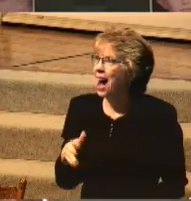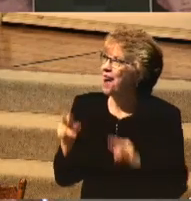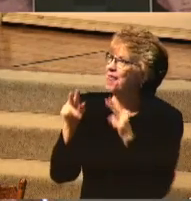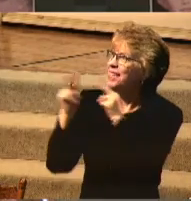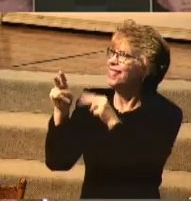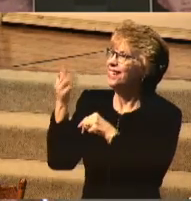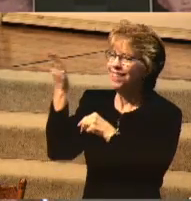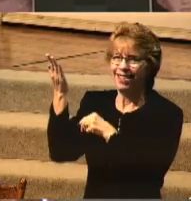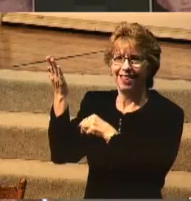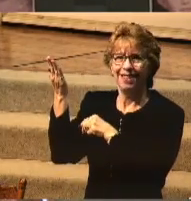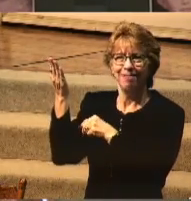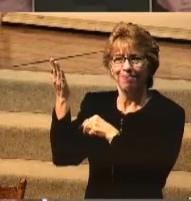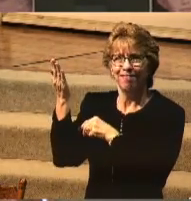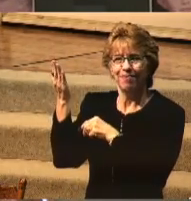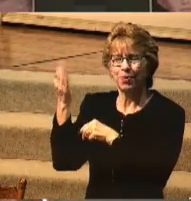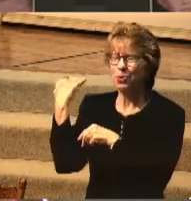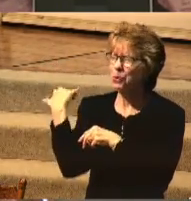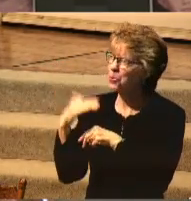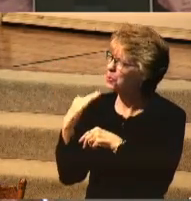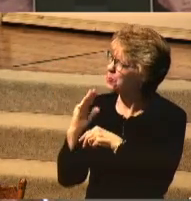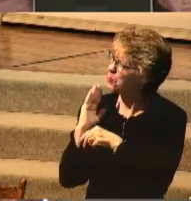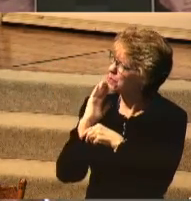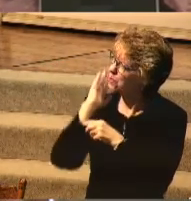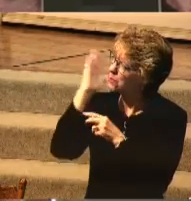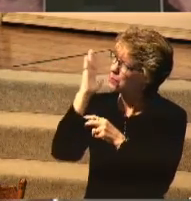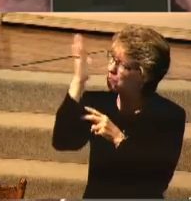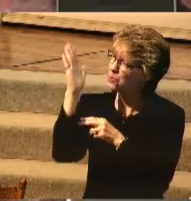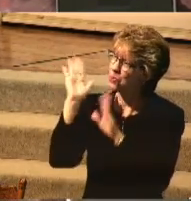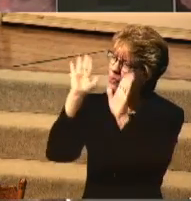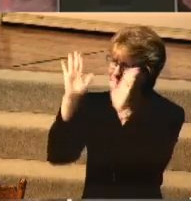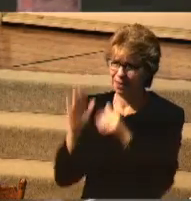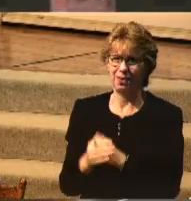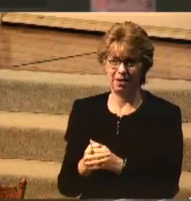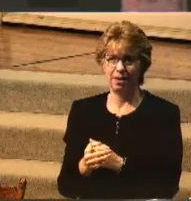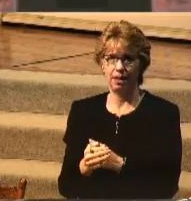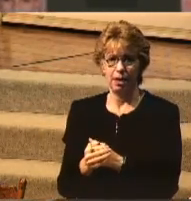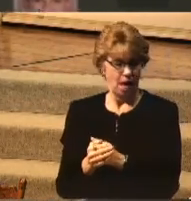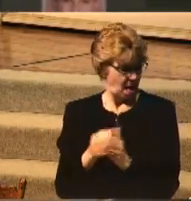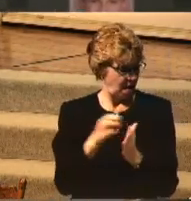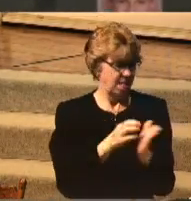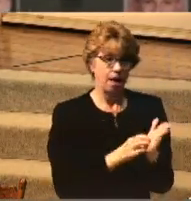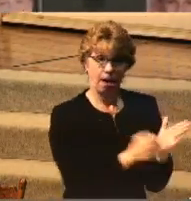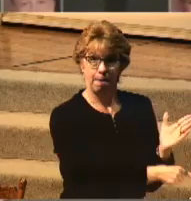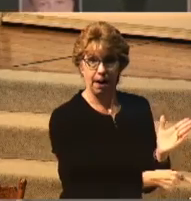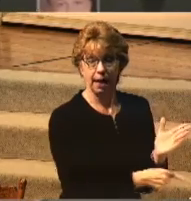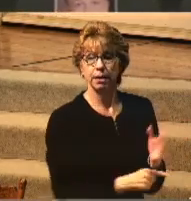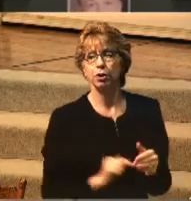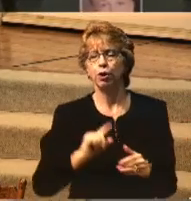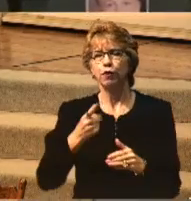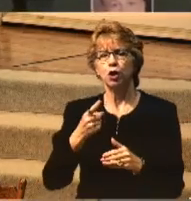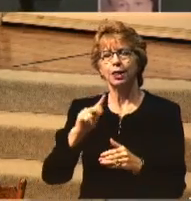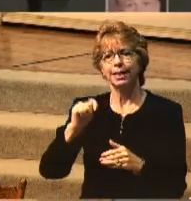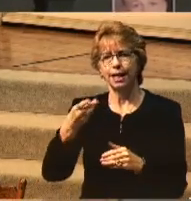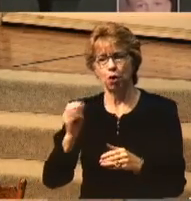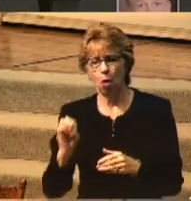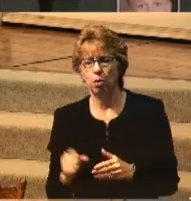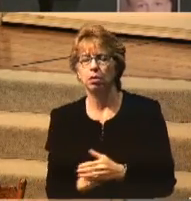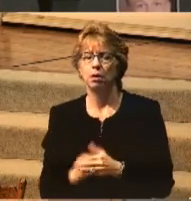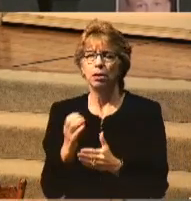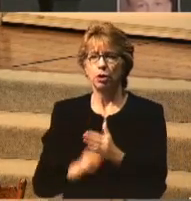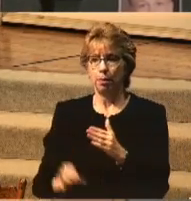Savior? What a day that will be. That passage in 1 Thessalonians chapter 4 ends with verse